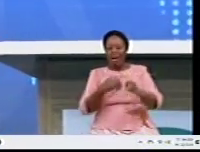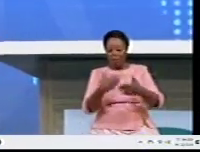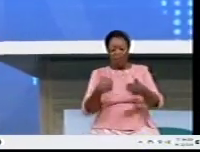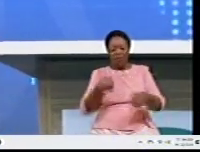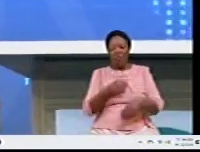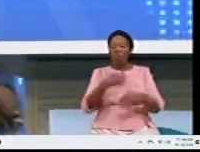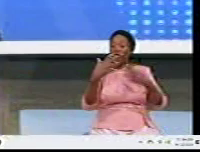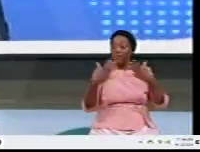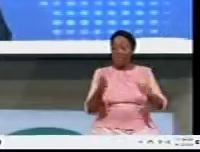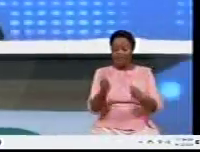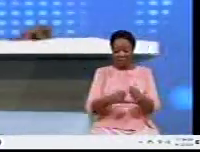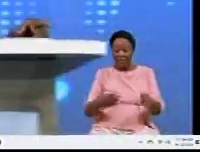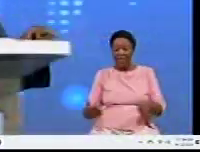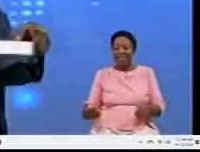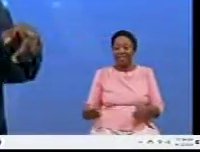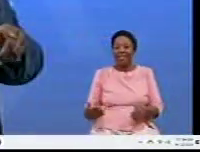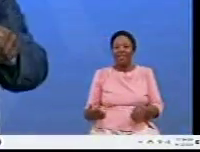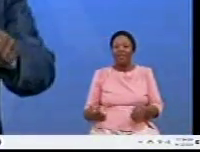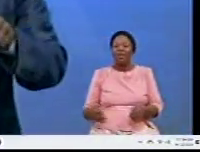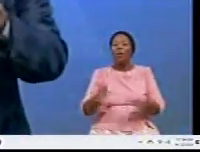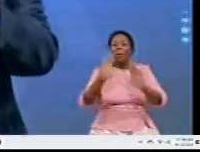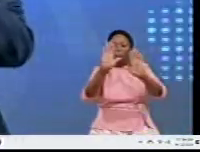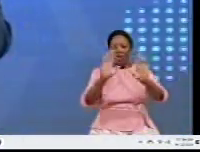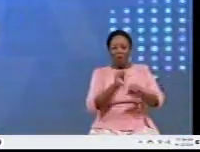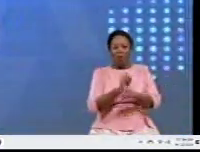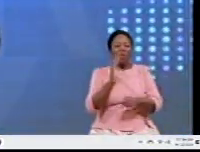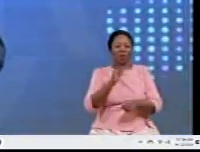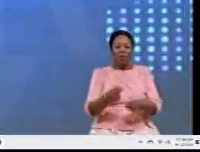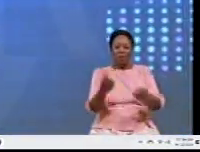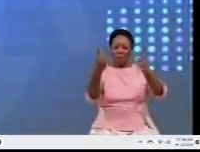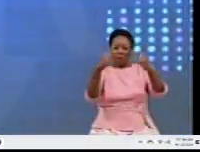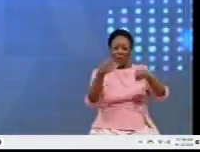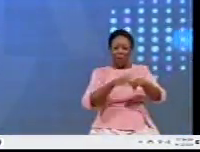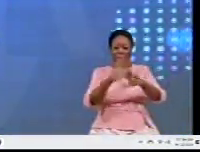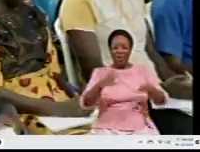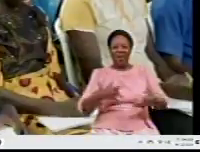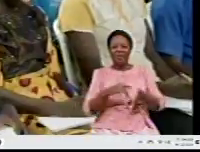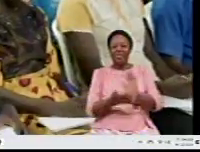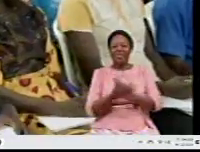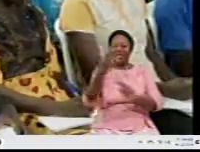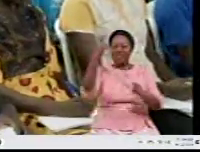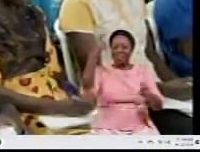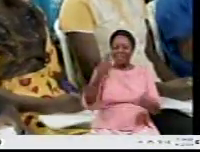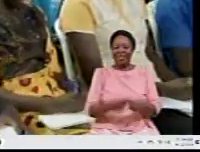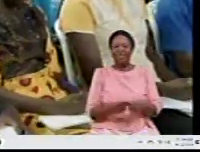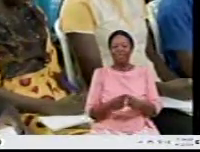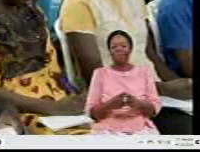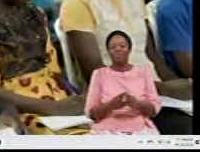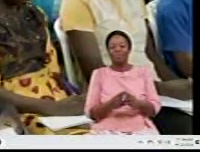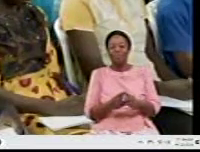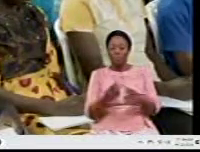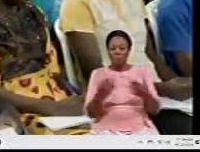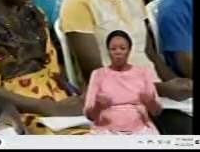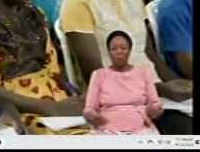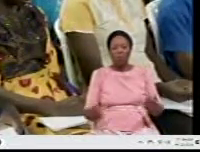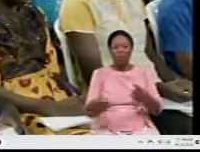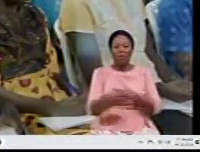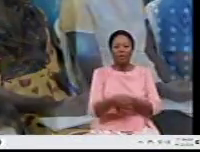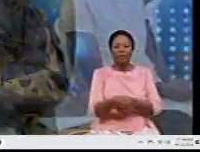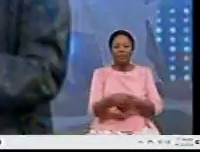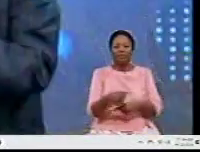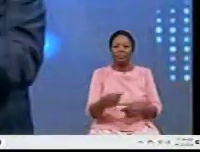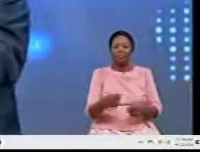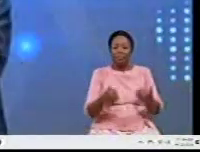finish everything, miracle will land on you right there. Tonight, we're looking at